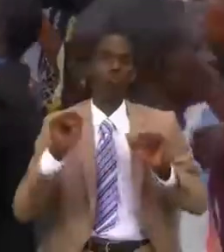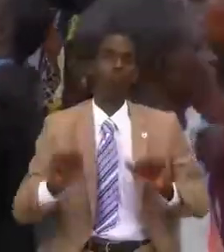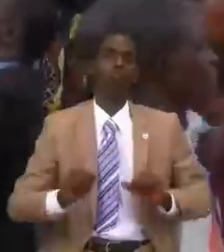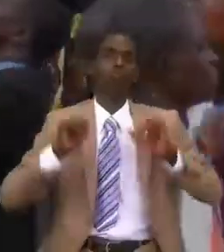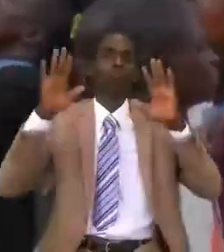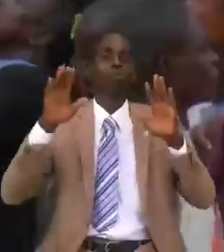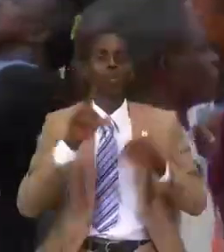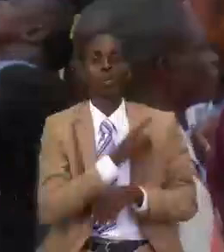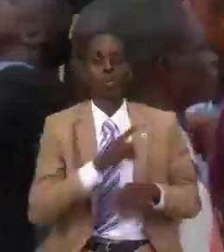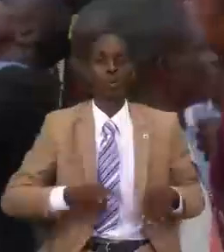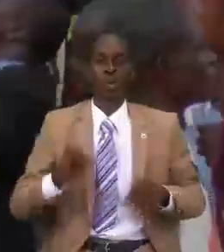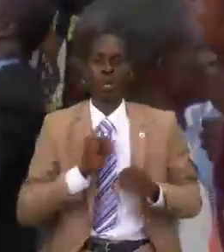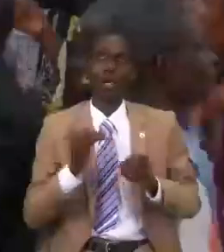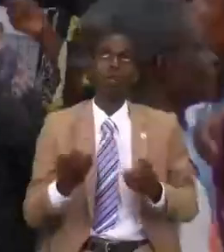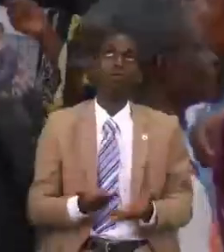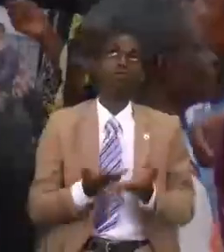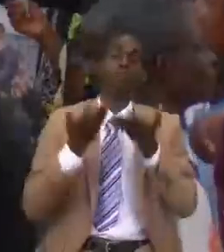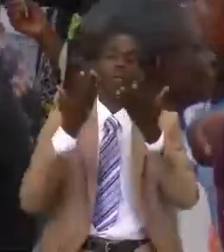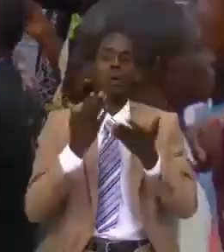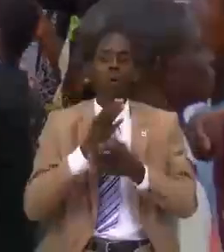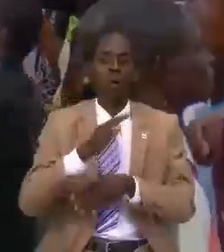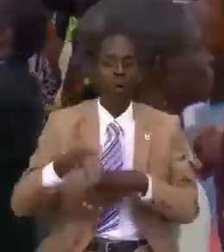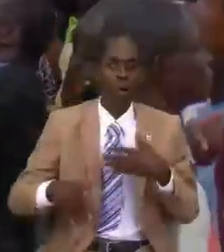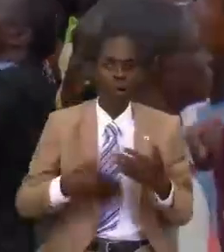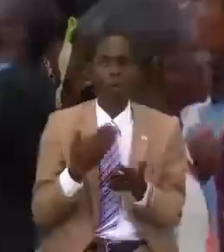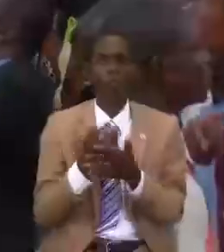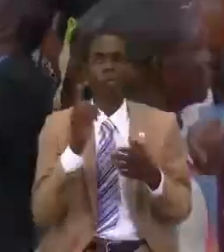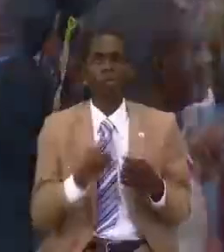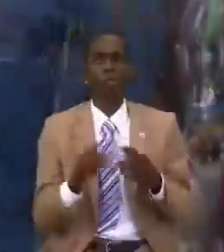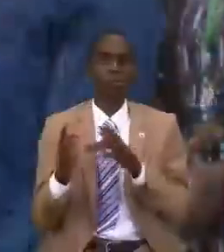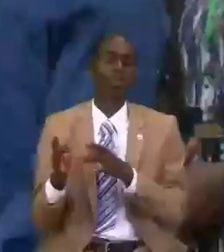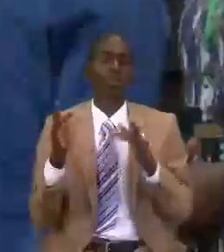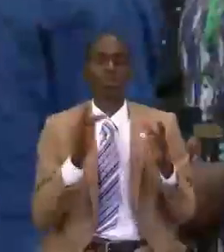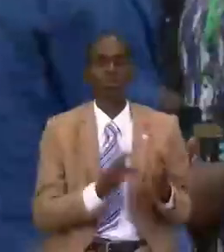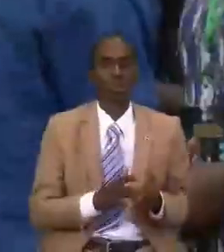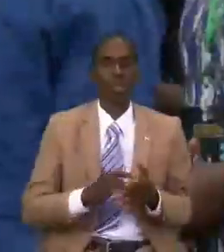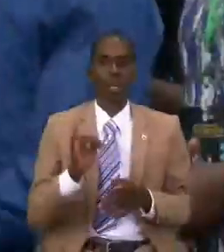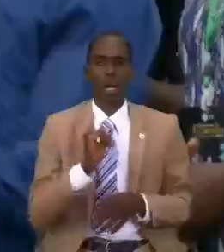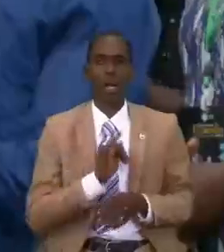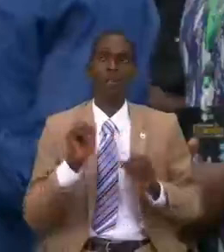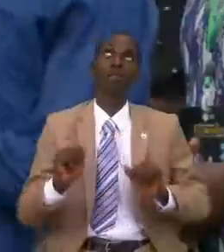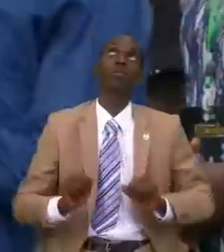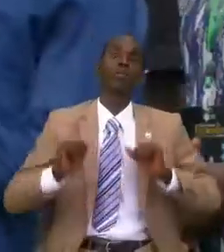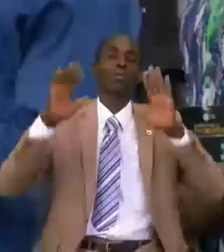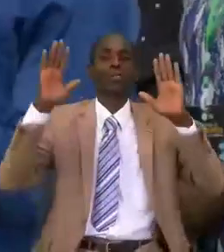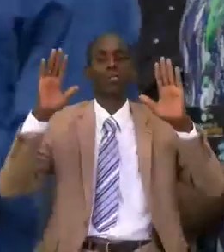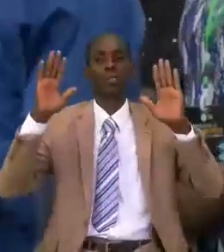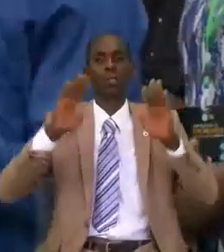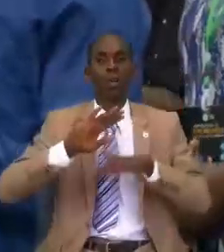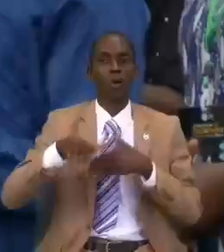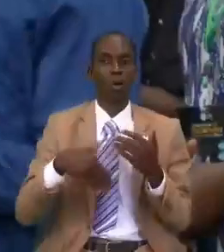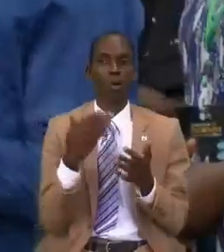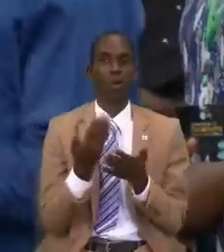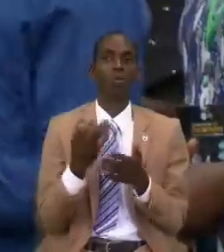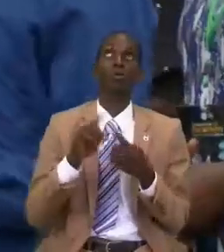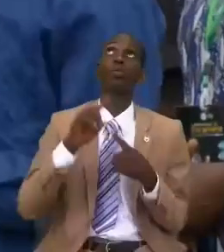to Jesus, I surrender. All to him, I freely give.